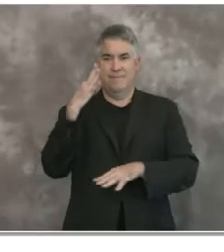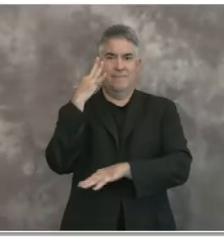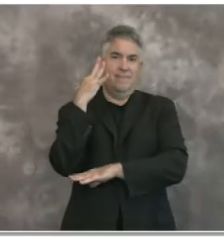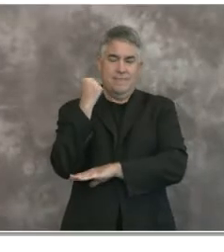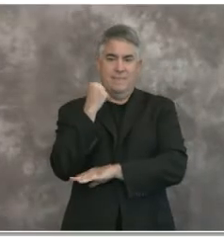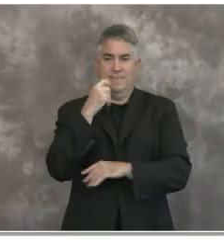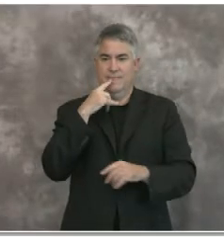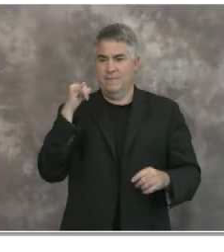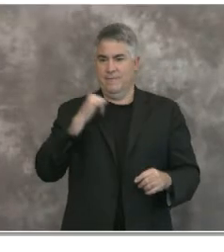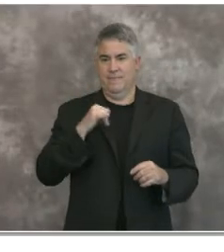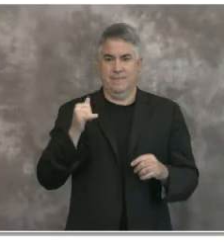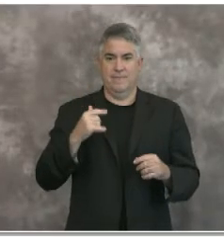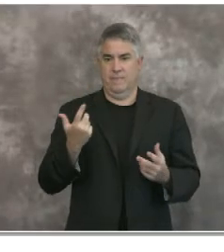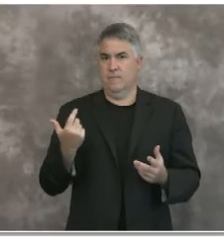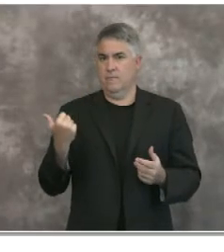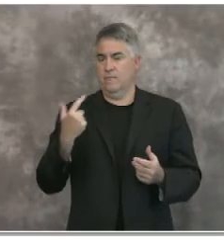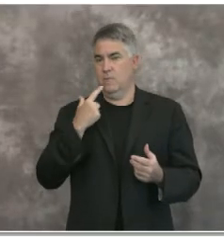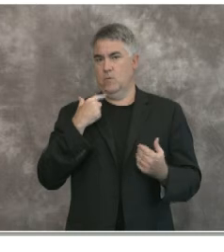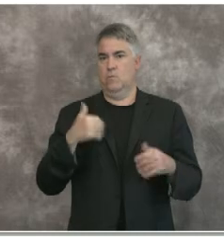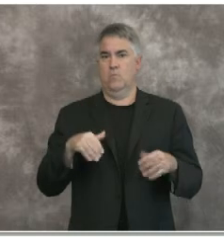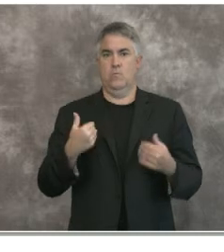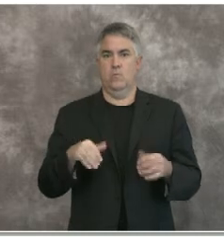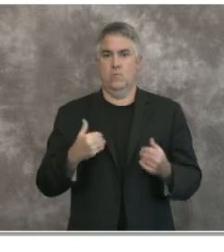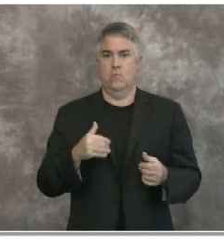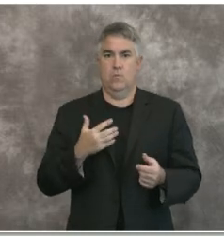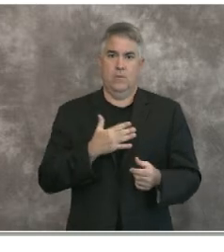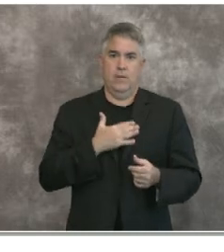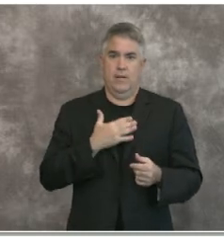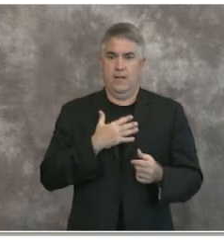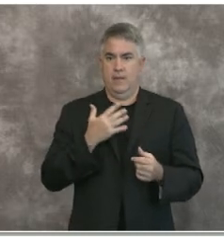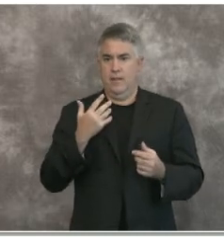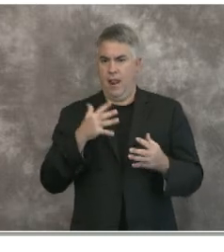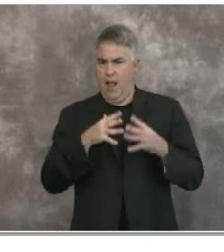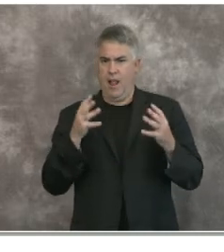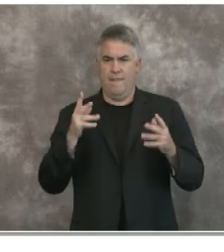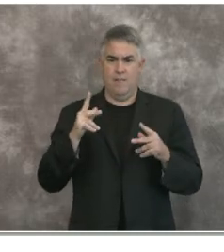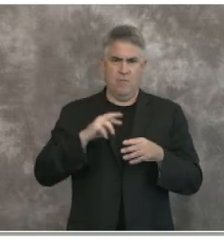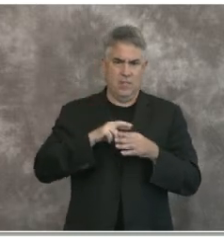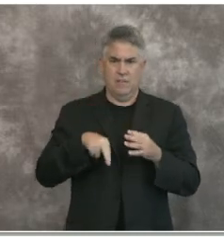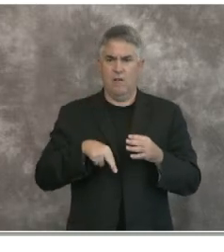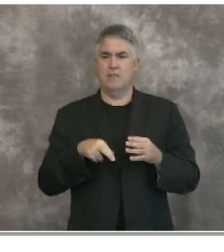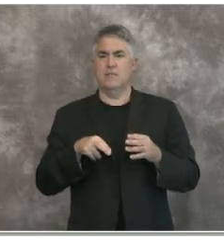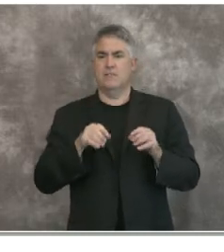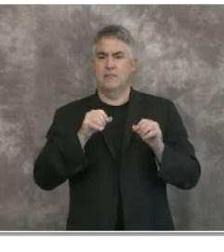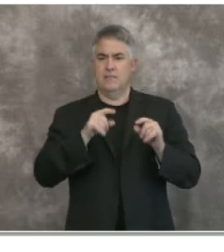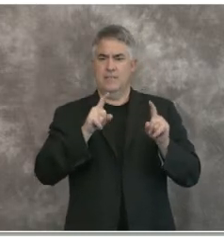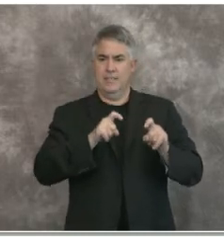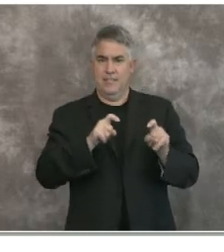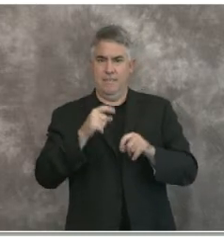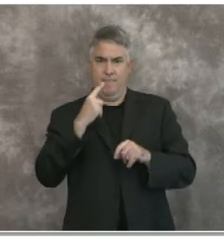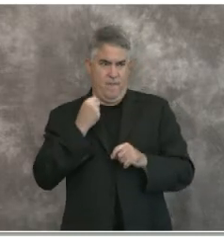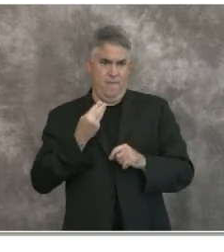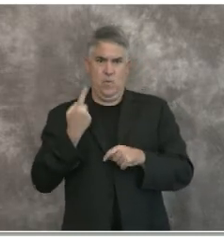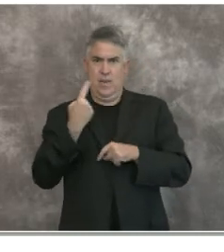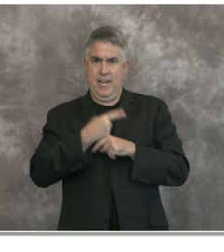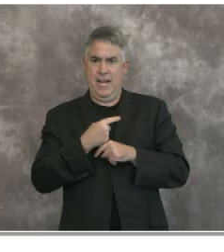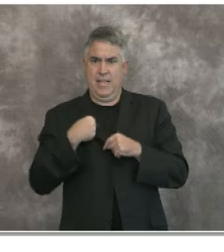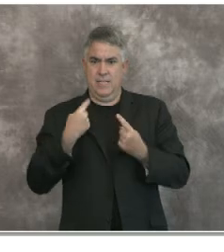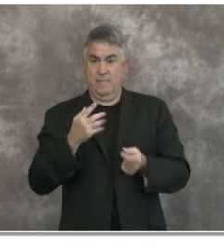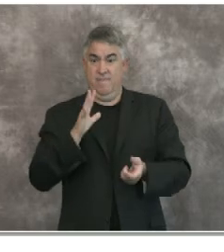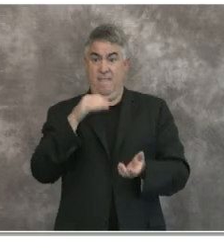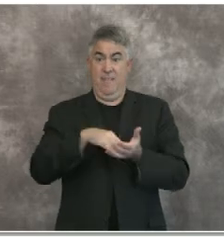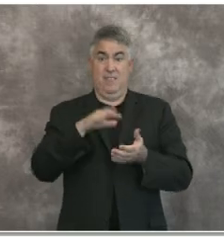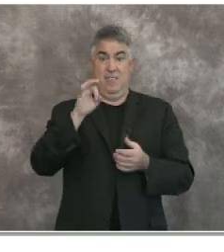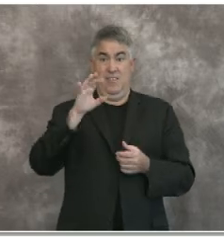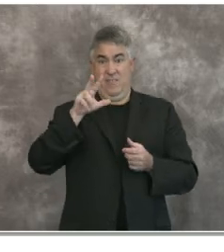we had a kind of dump of results that represented a couple days. And so even though we're at